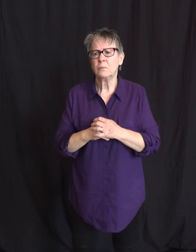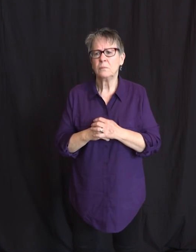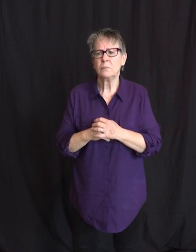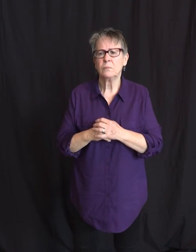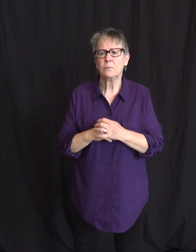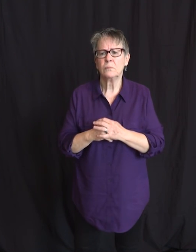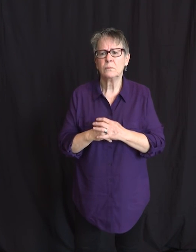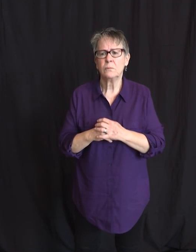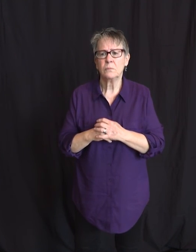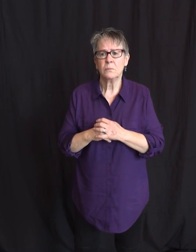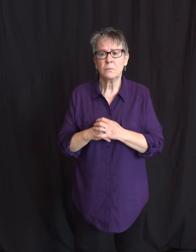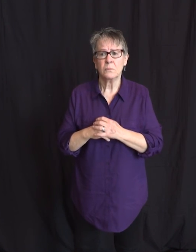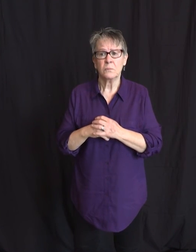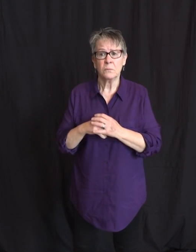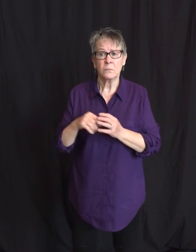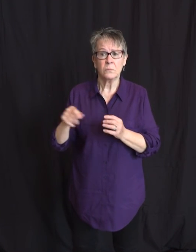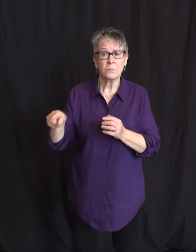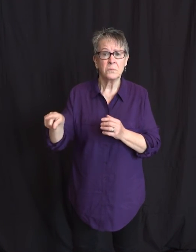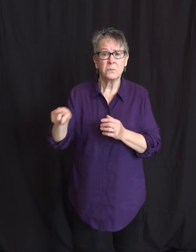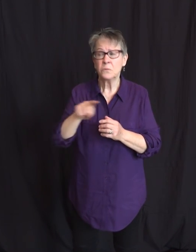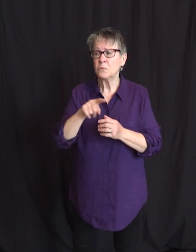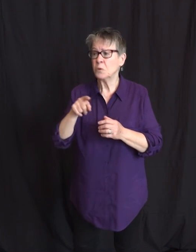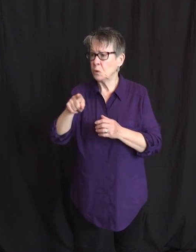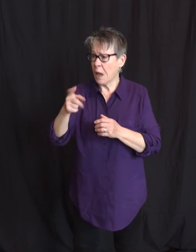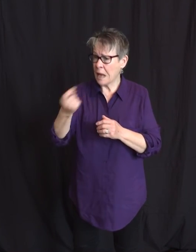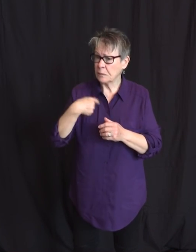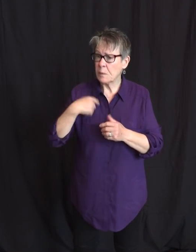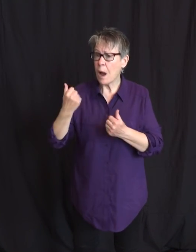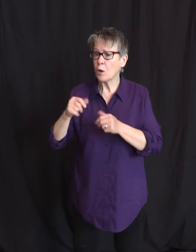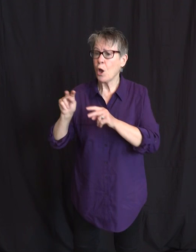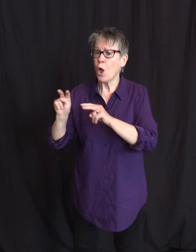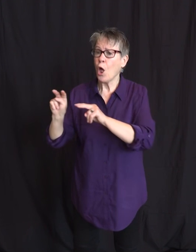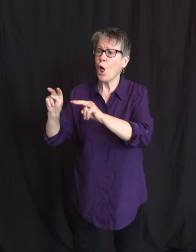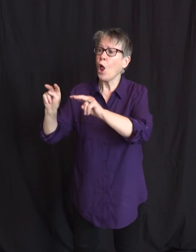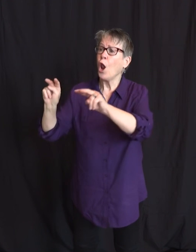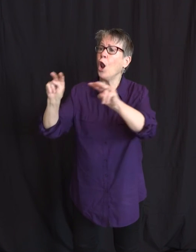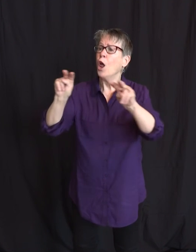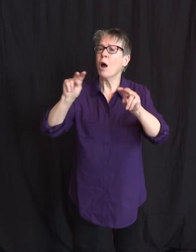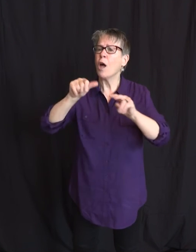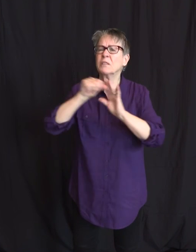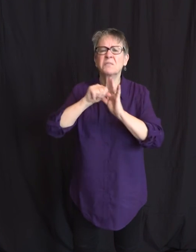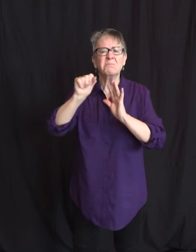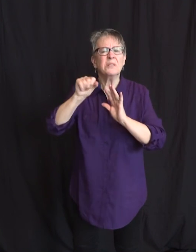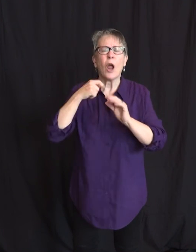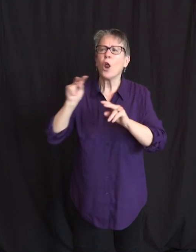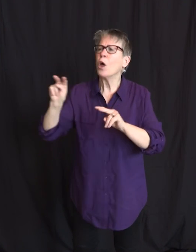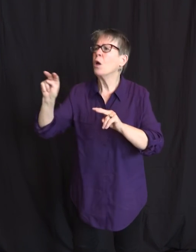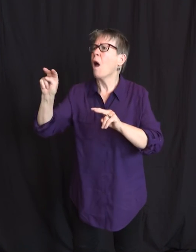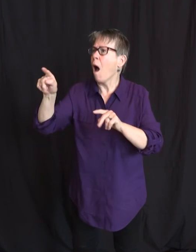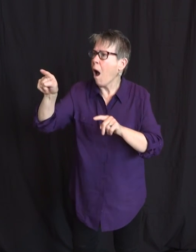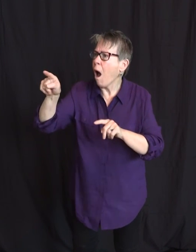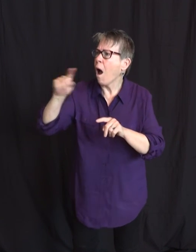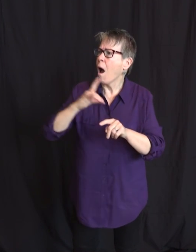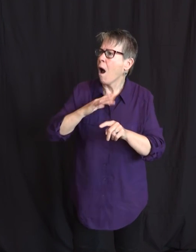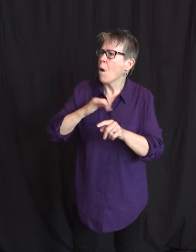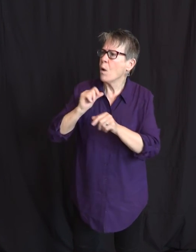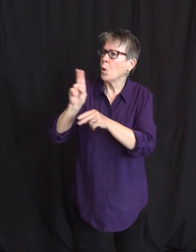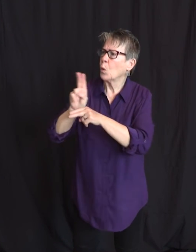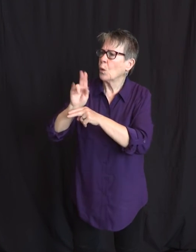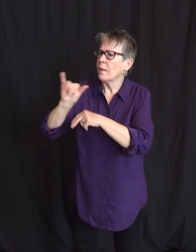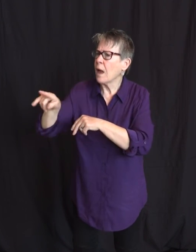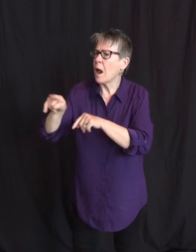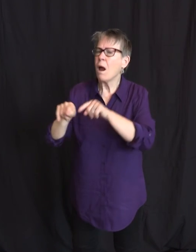there. And so I can't say that we necessarily picked one from column A, one from column